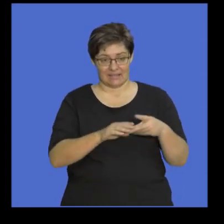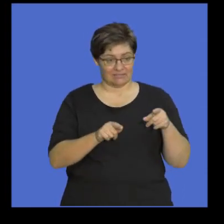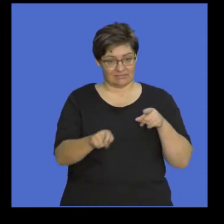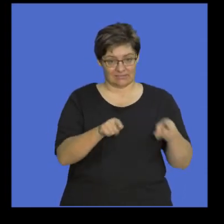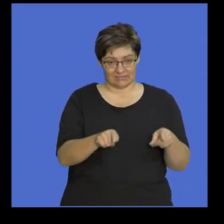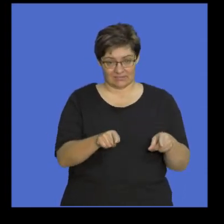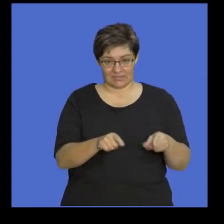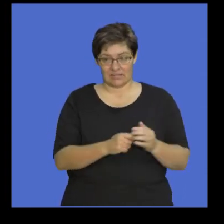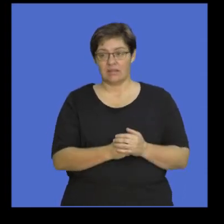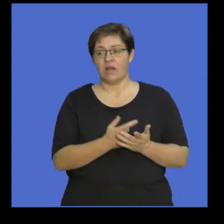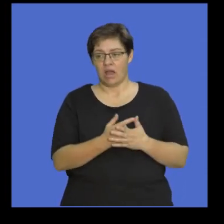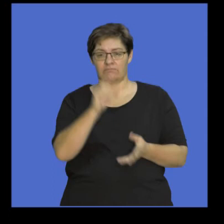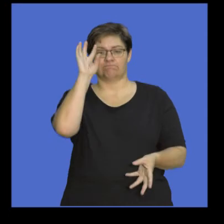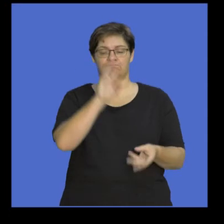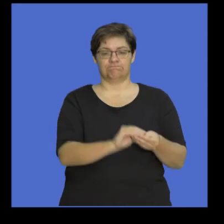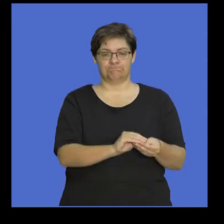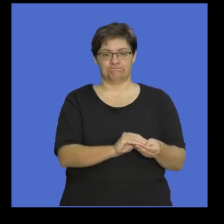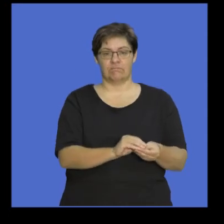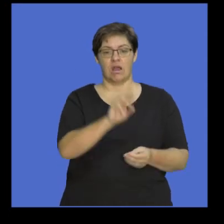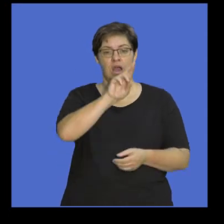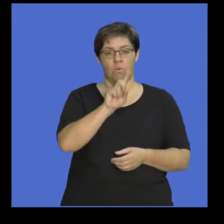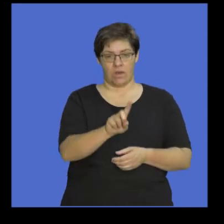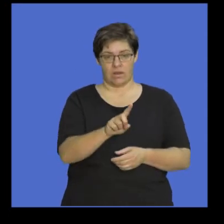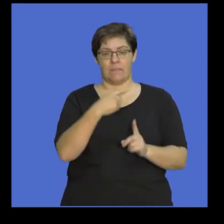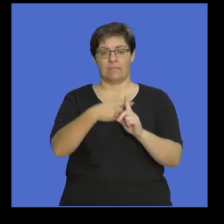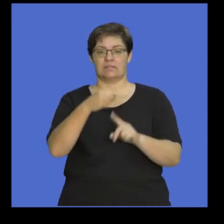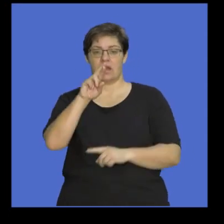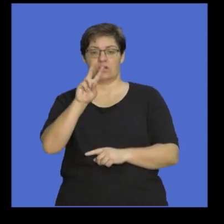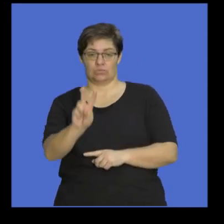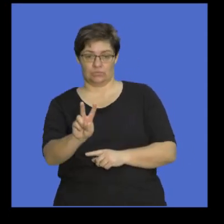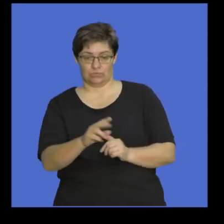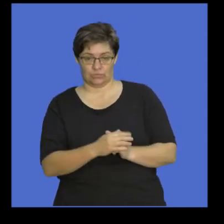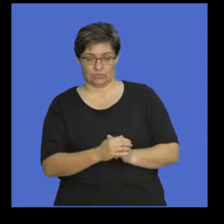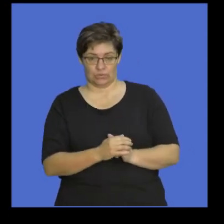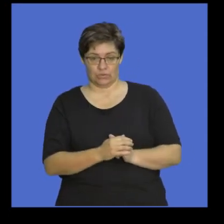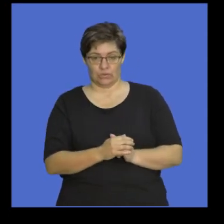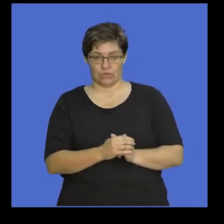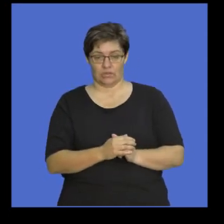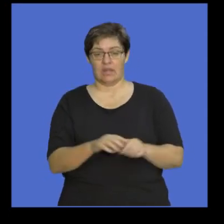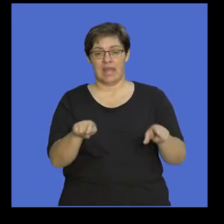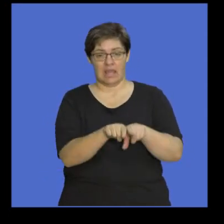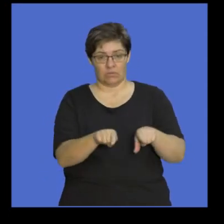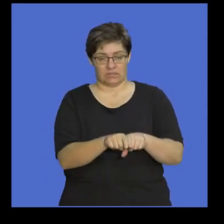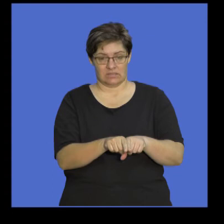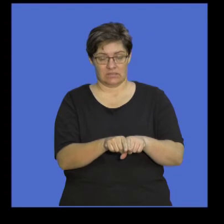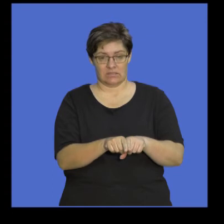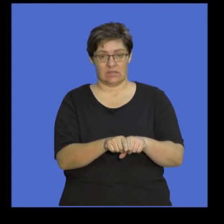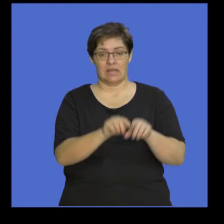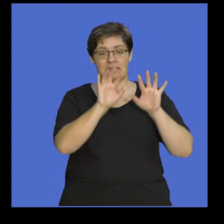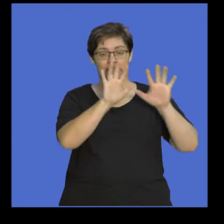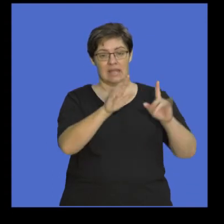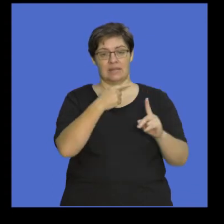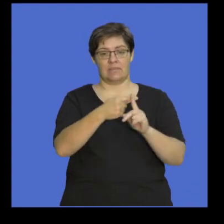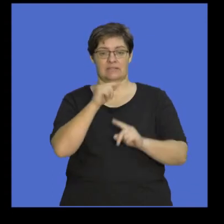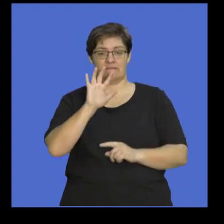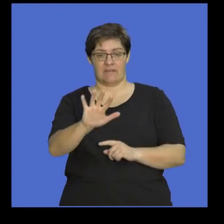resistors, we got the total resistance of R1 plus R2, which is actually equals to 10